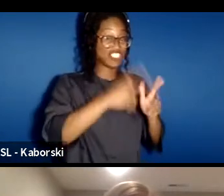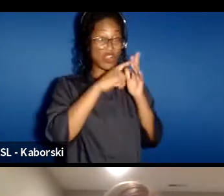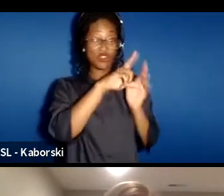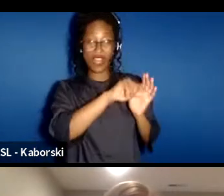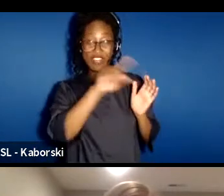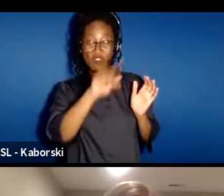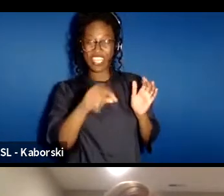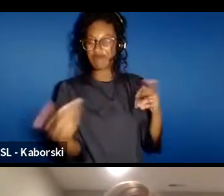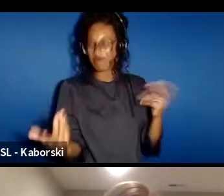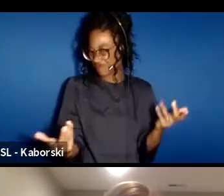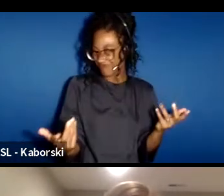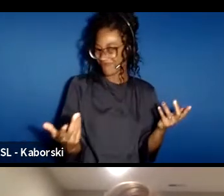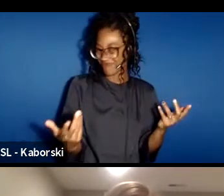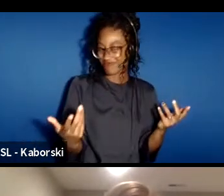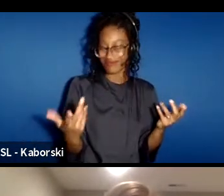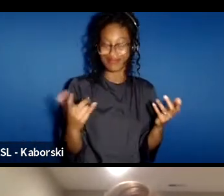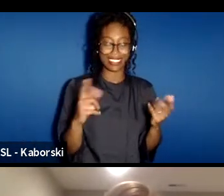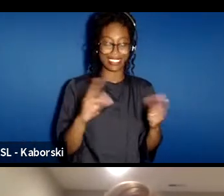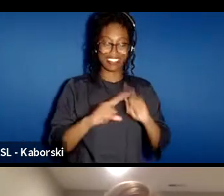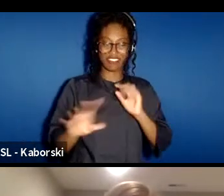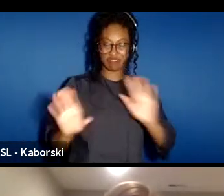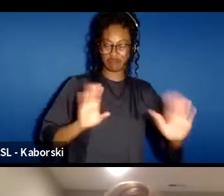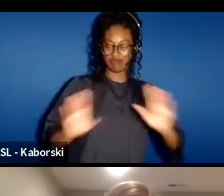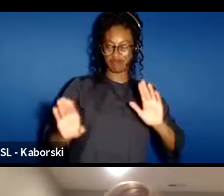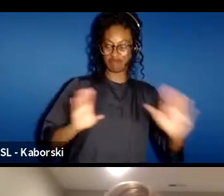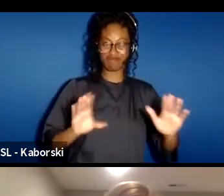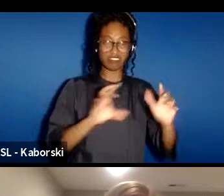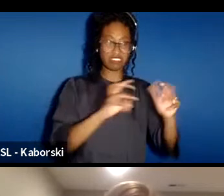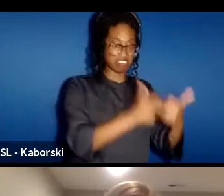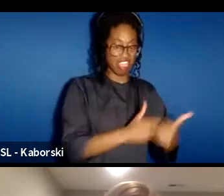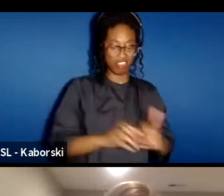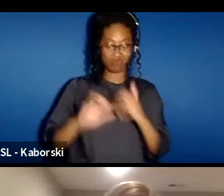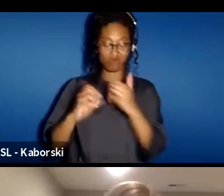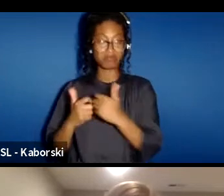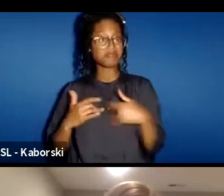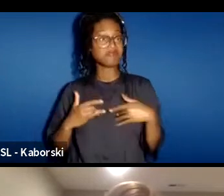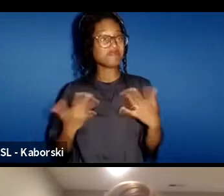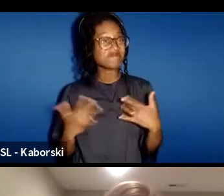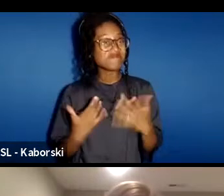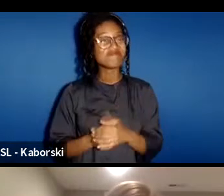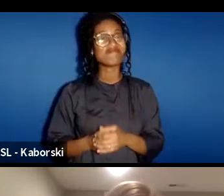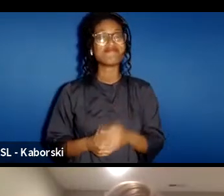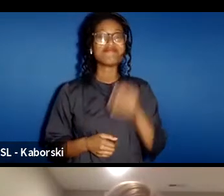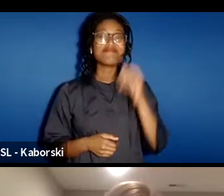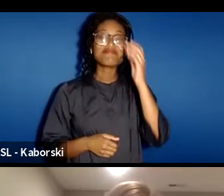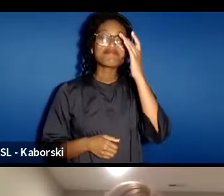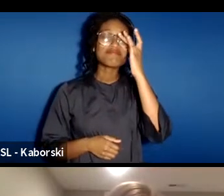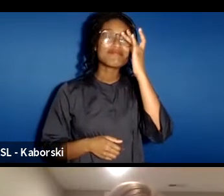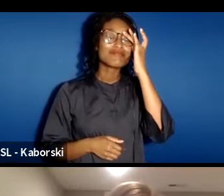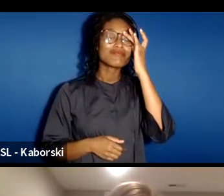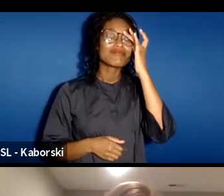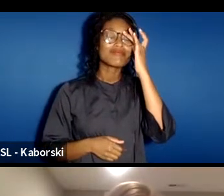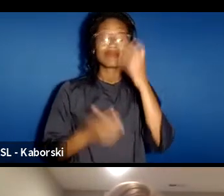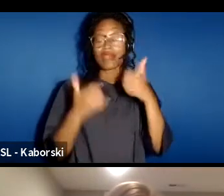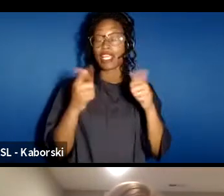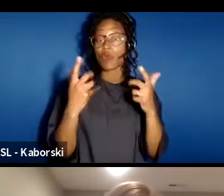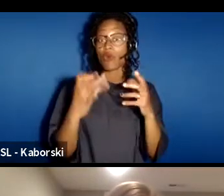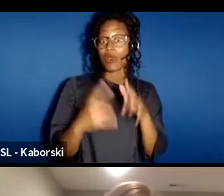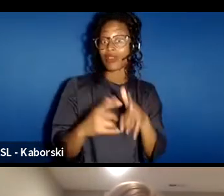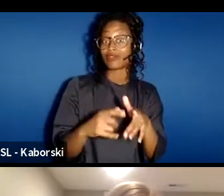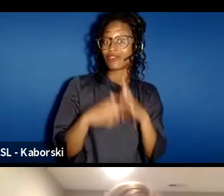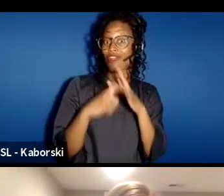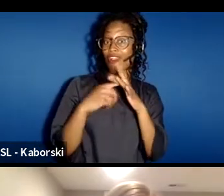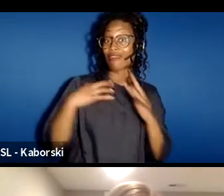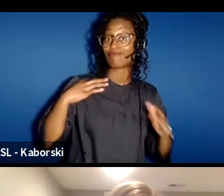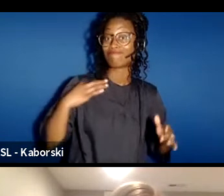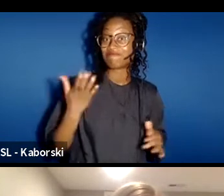What are the different challenges of designing for each of those? Does anybody want to start us off?